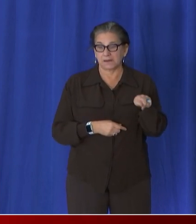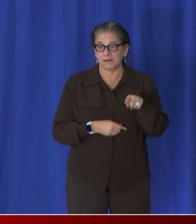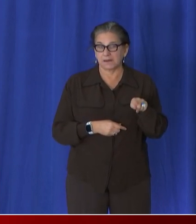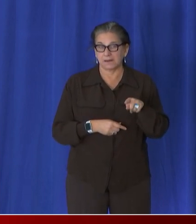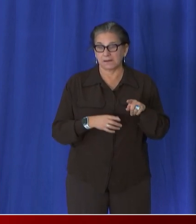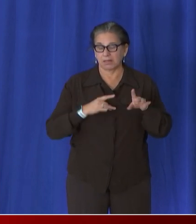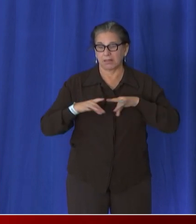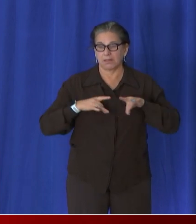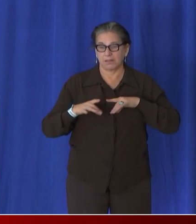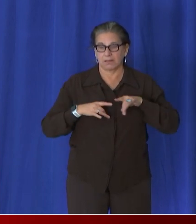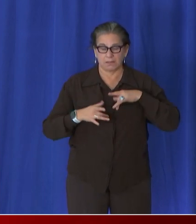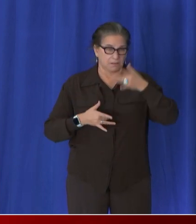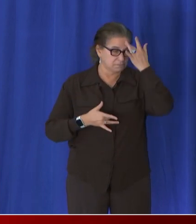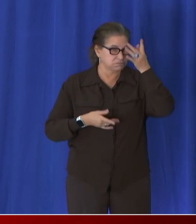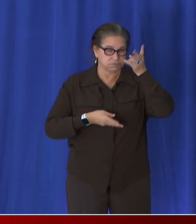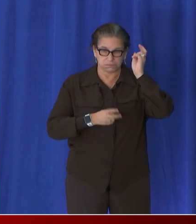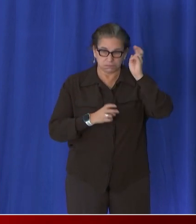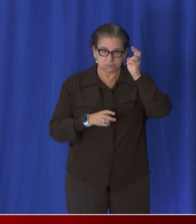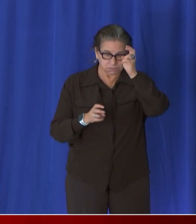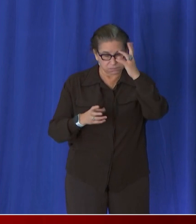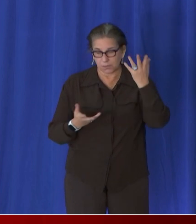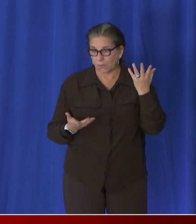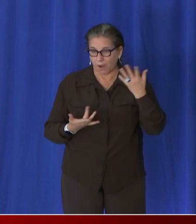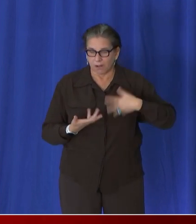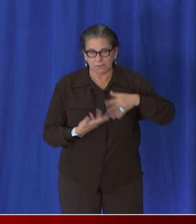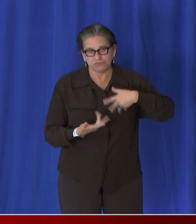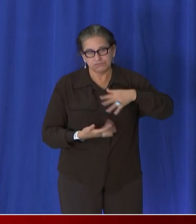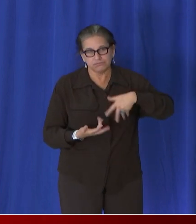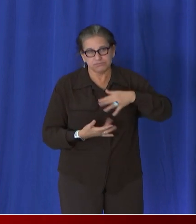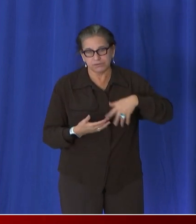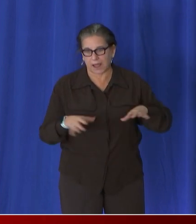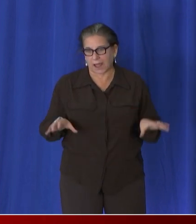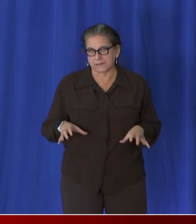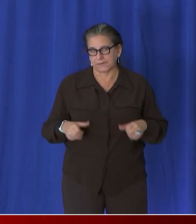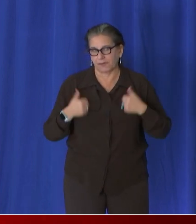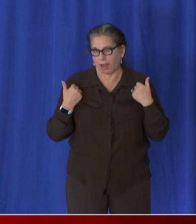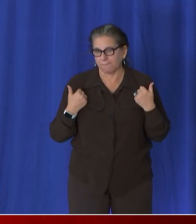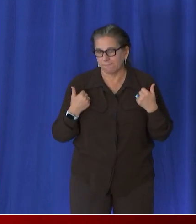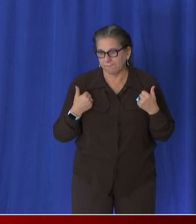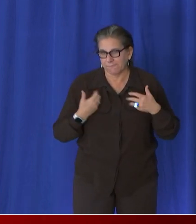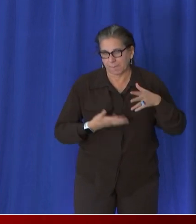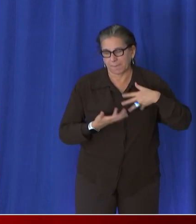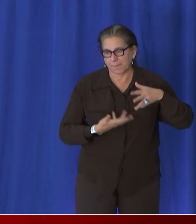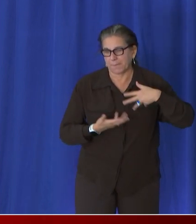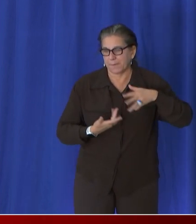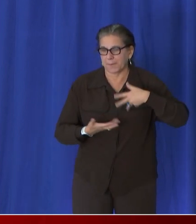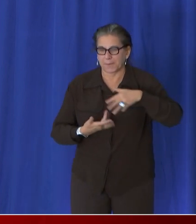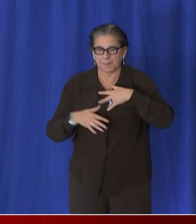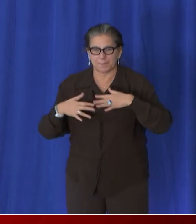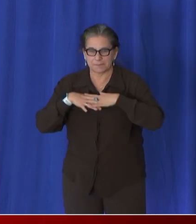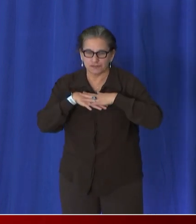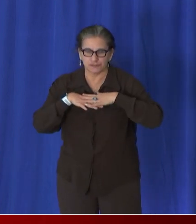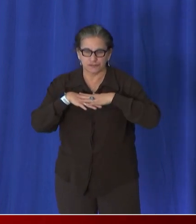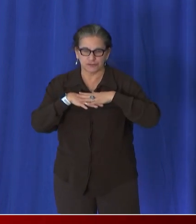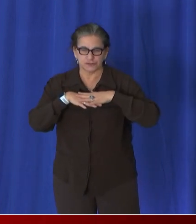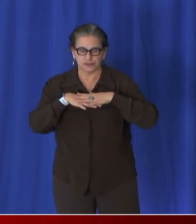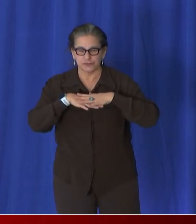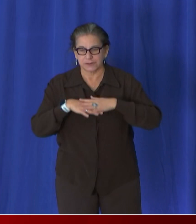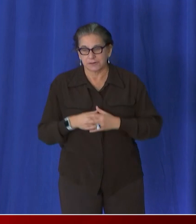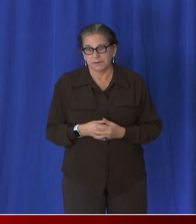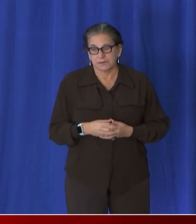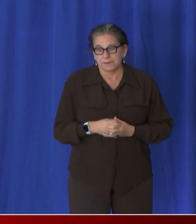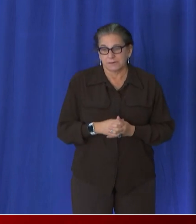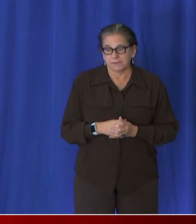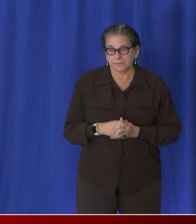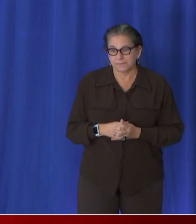layered mitigation strategies to decrease the spread in the community. And really having people start to think about their social gatherings,